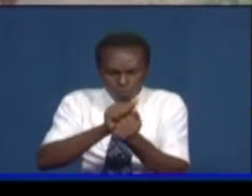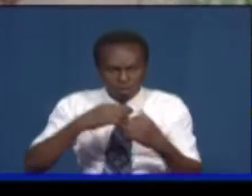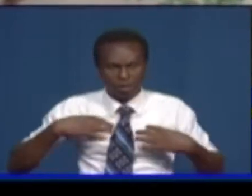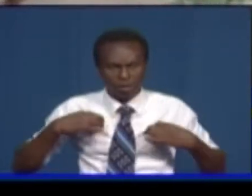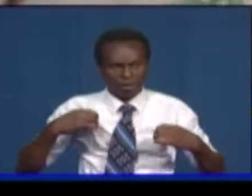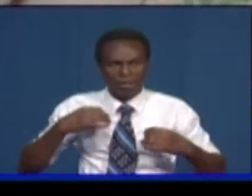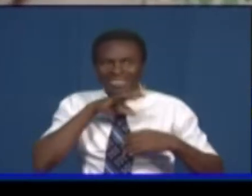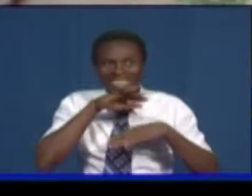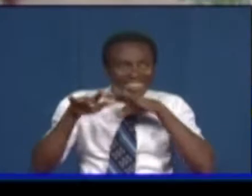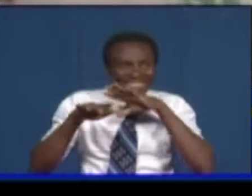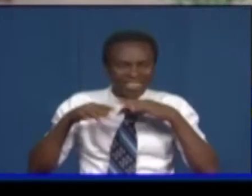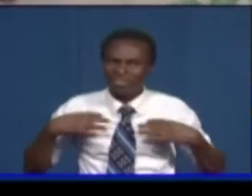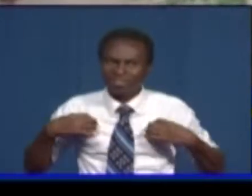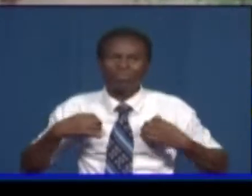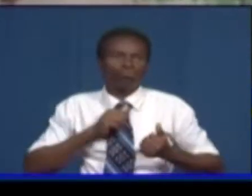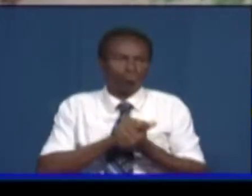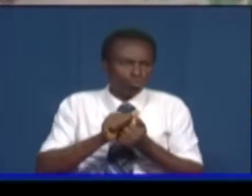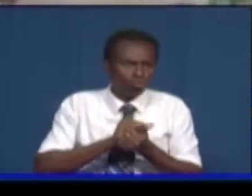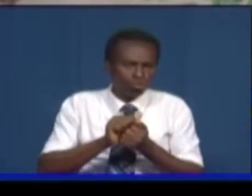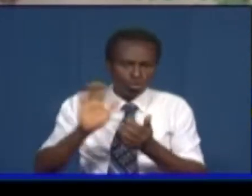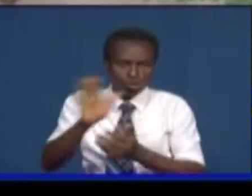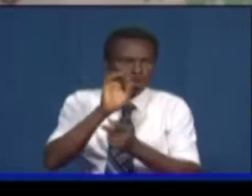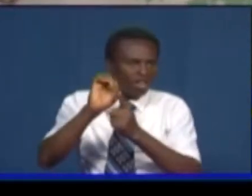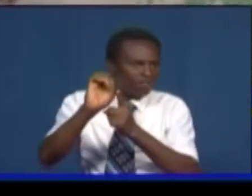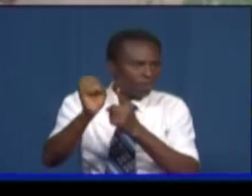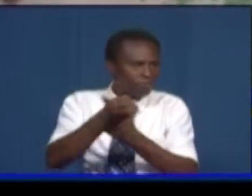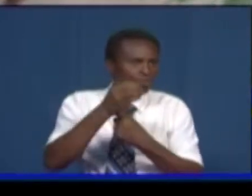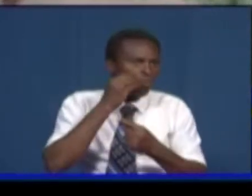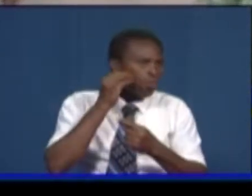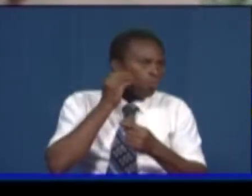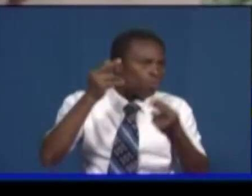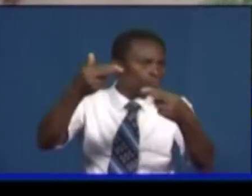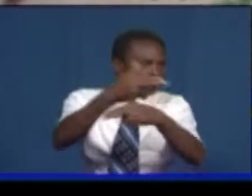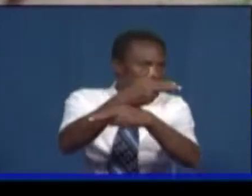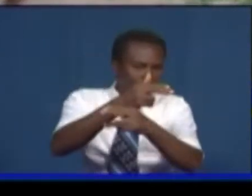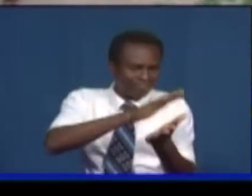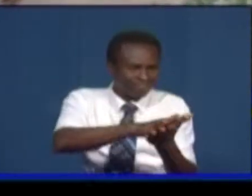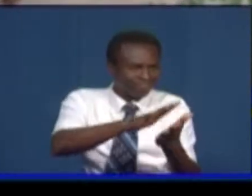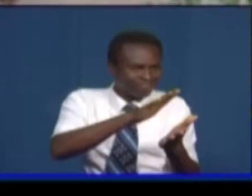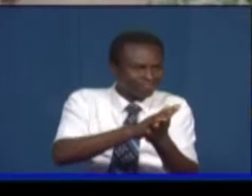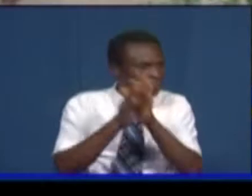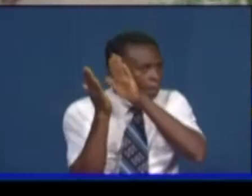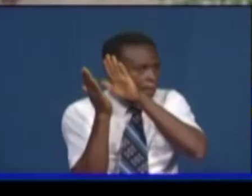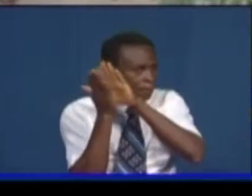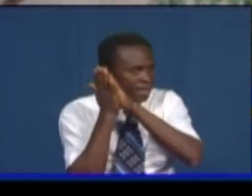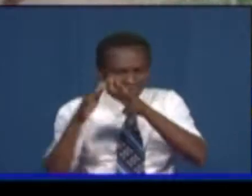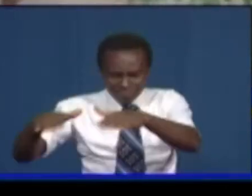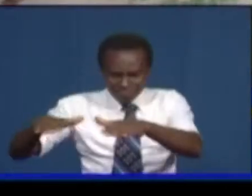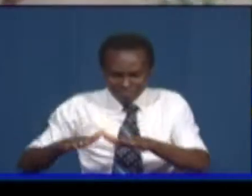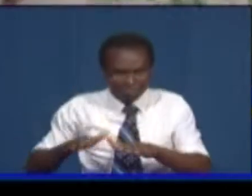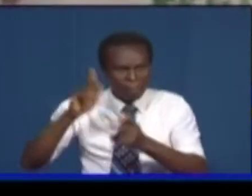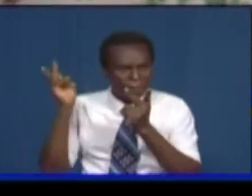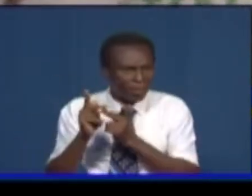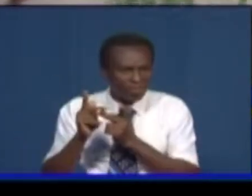frequently, keep their environment's needs, lay their beds, sweep their rooms, just basically keep themselves really